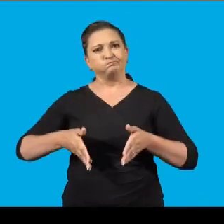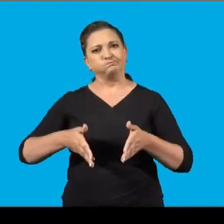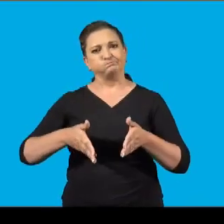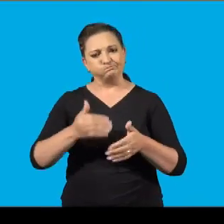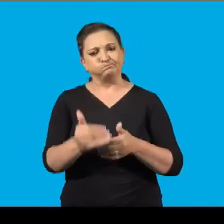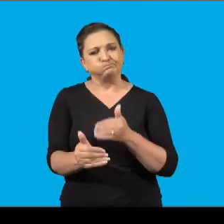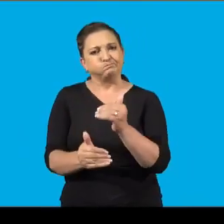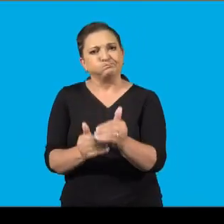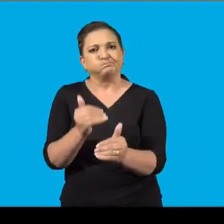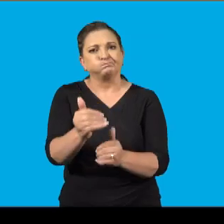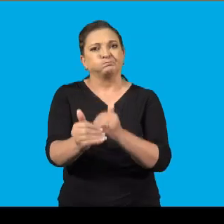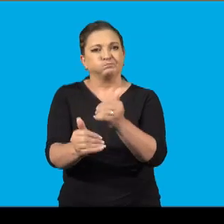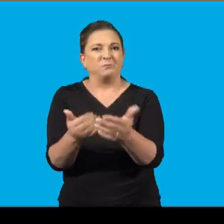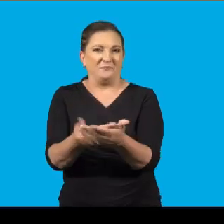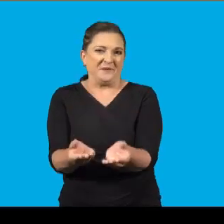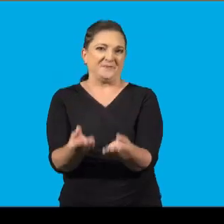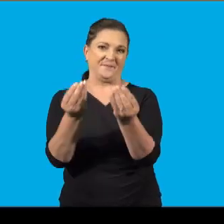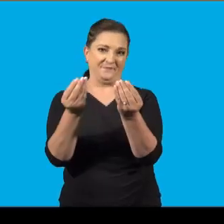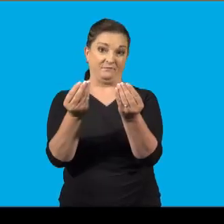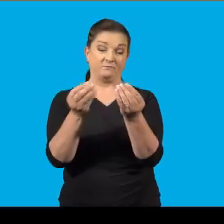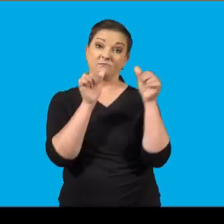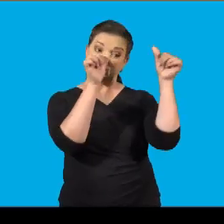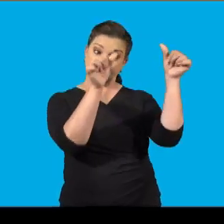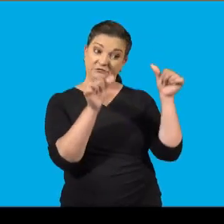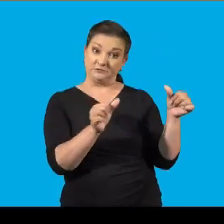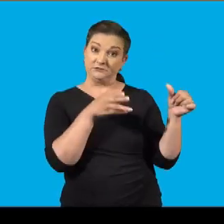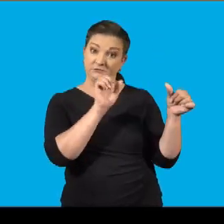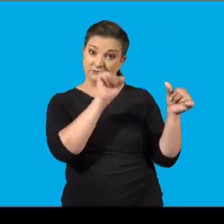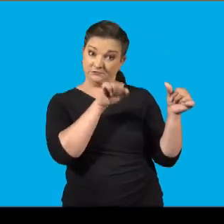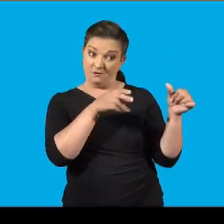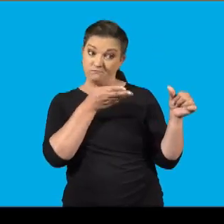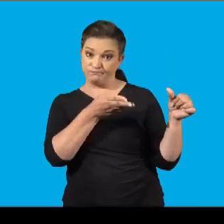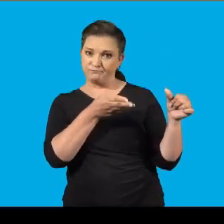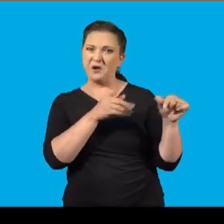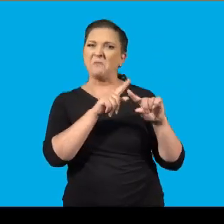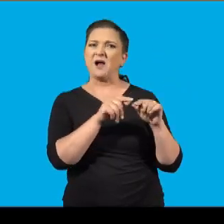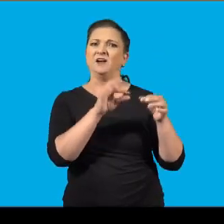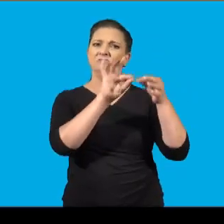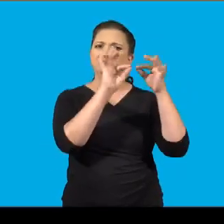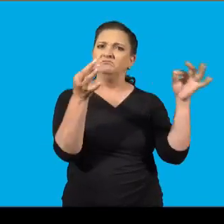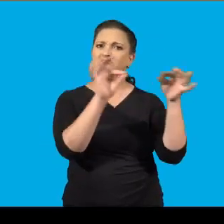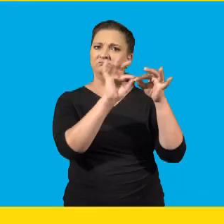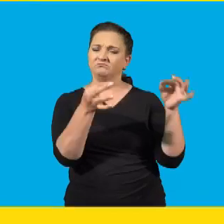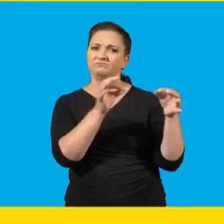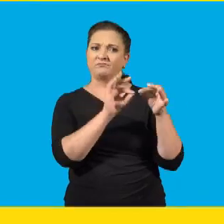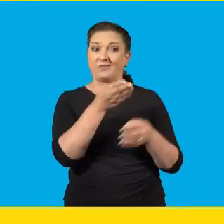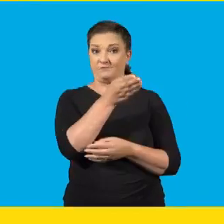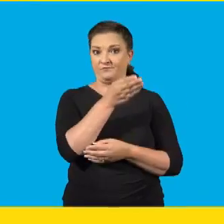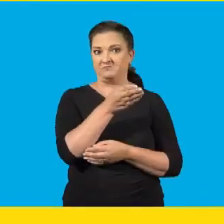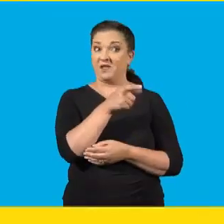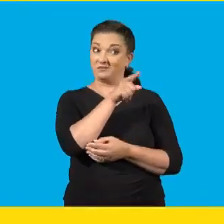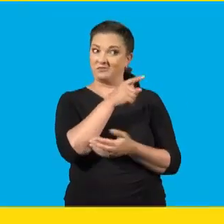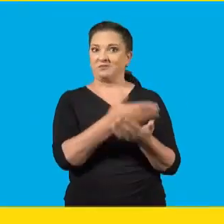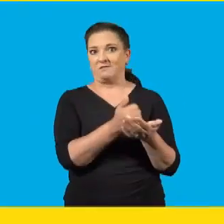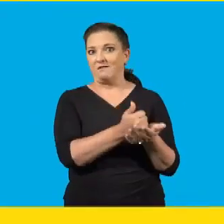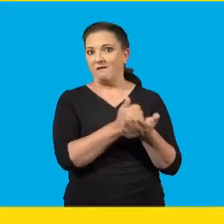remember that even though the poster is a visual source, it does contain text or writing that is going